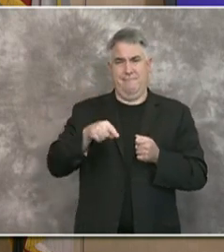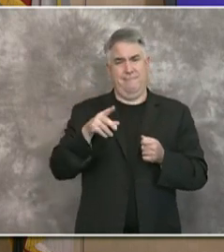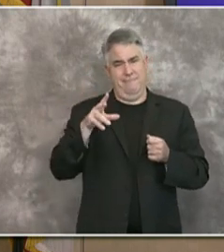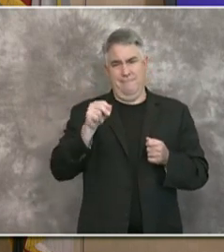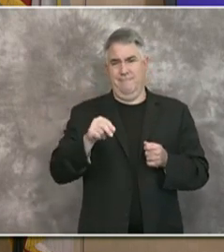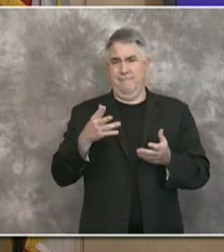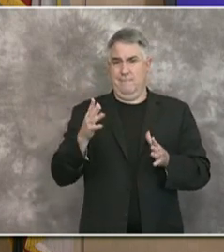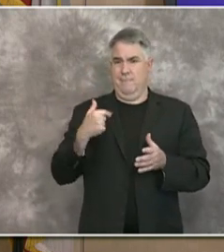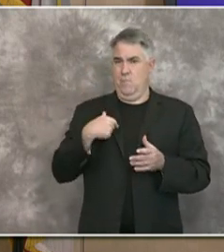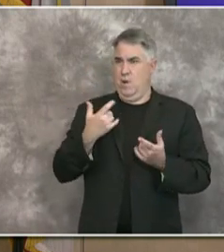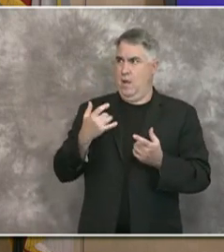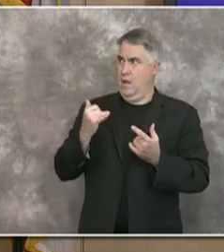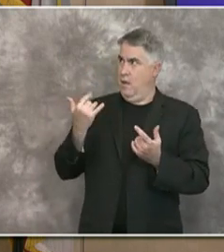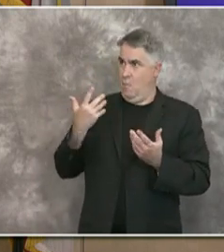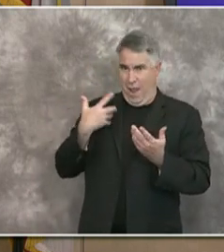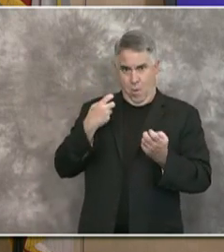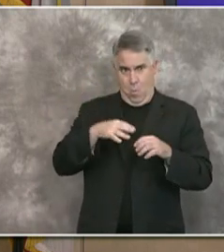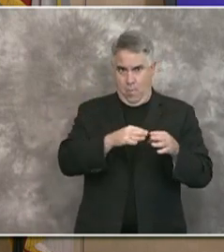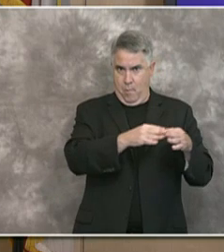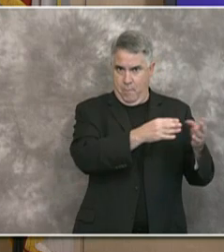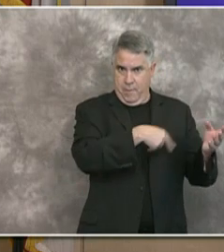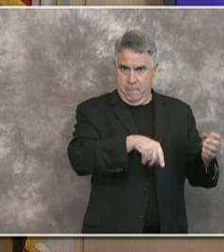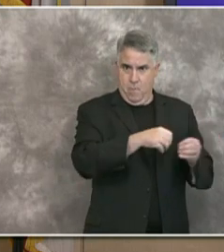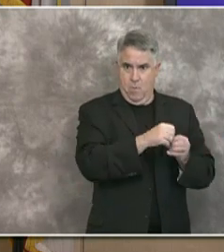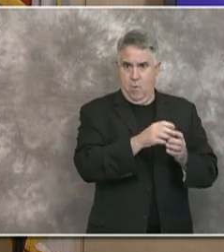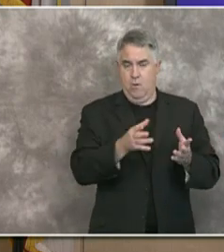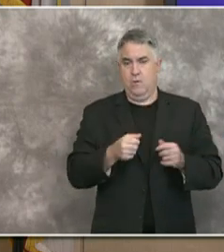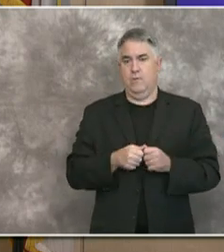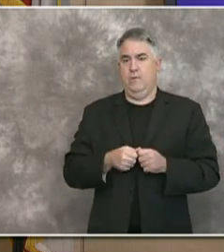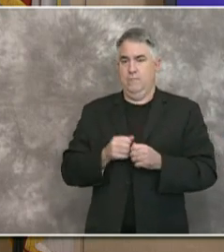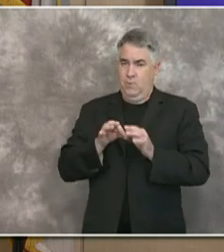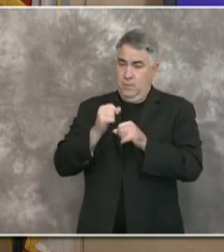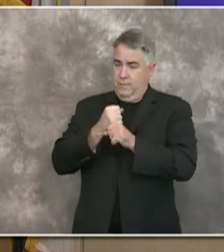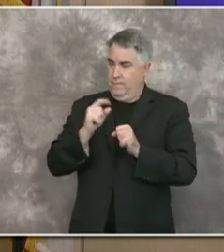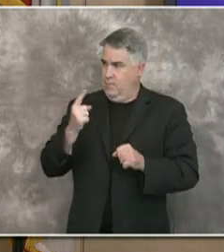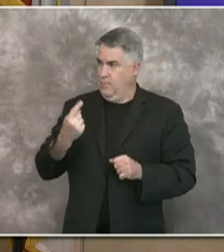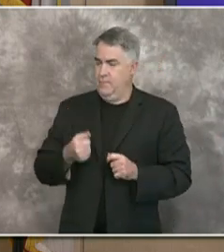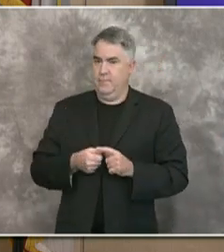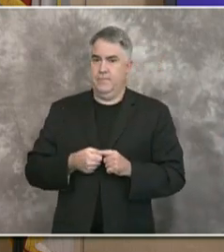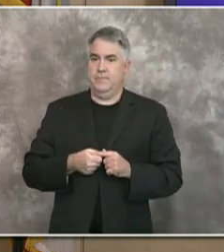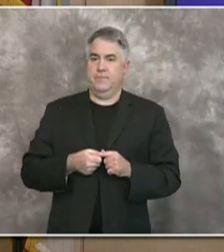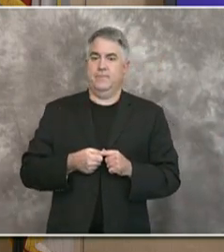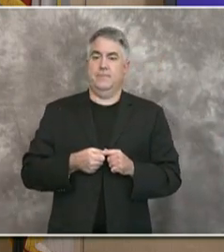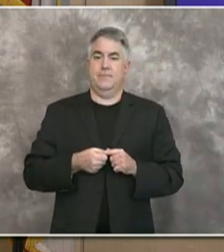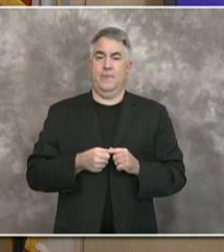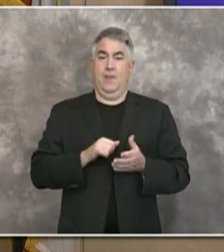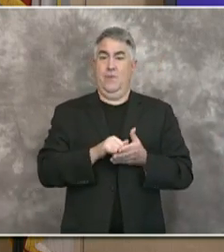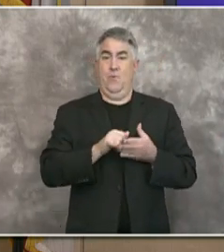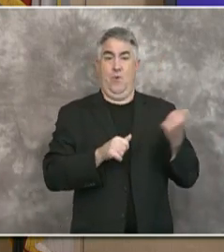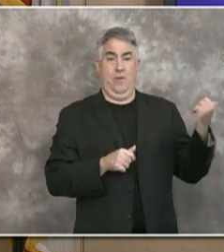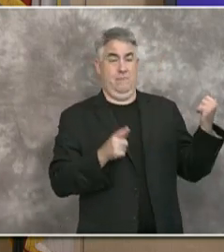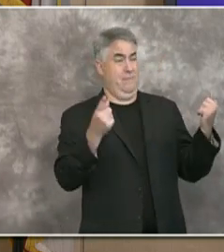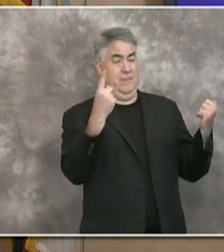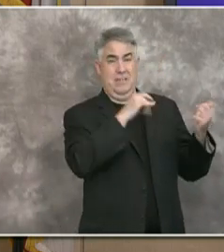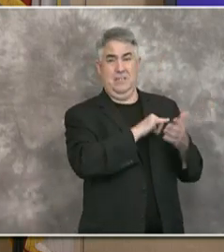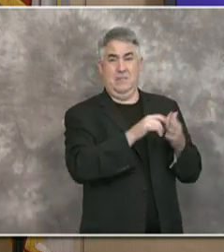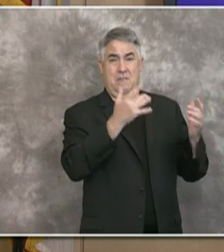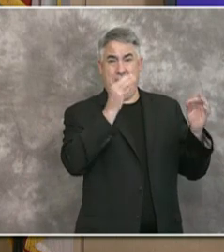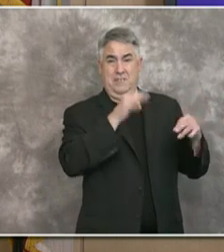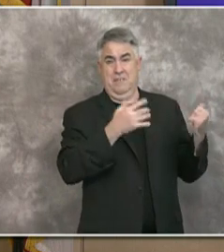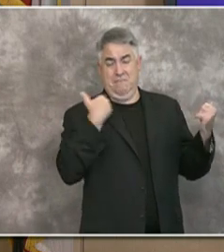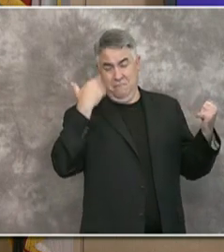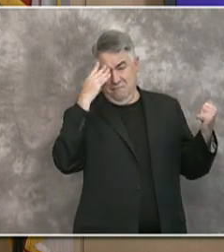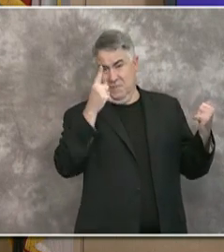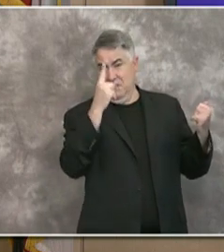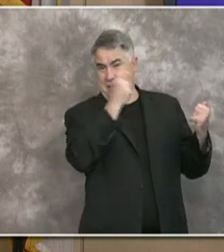and allow for recreation, but do it in a way that is safest. As for New York's decision on why they made it, you would really have to ask them but we feel confident